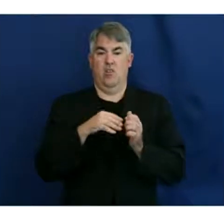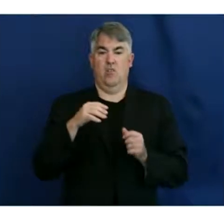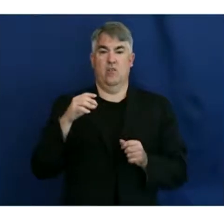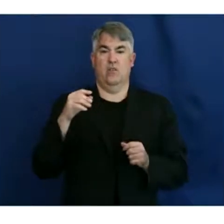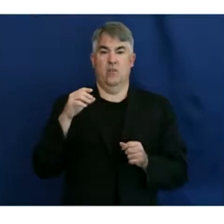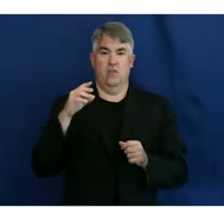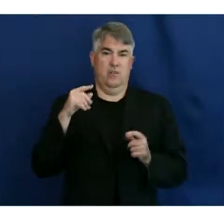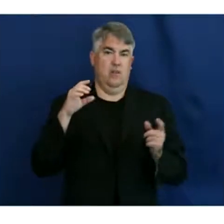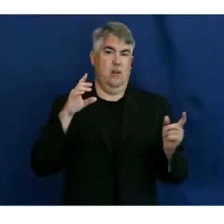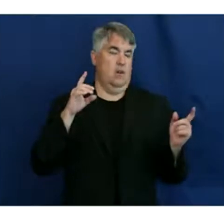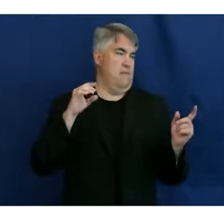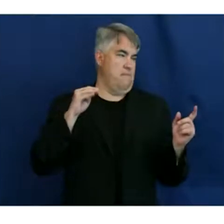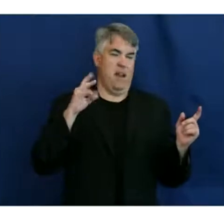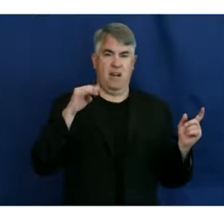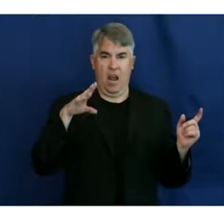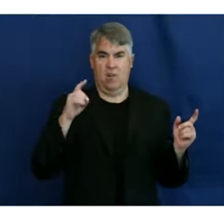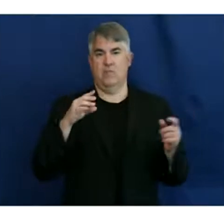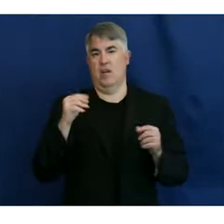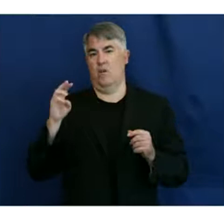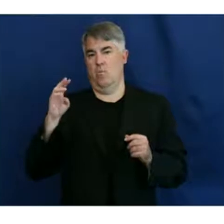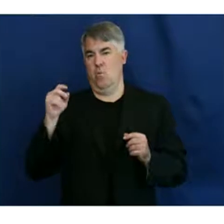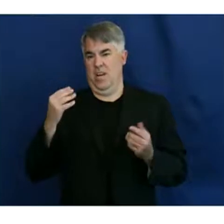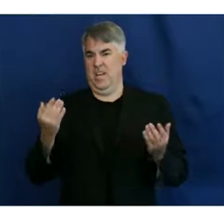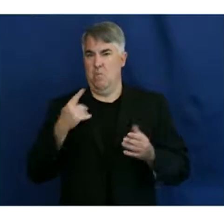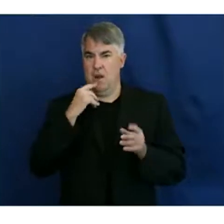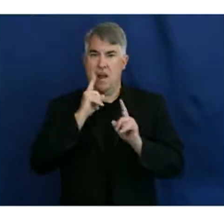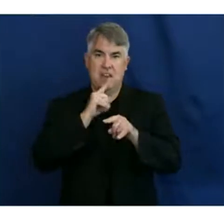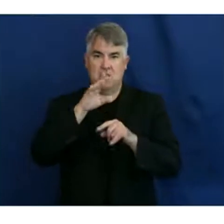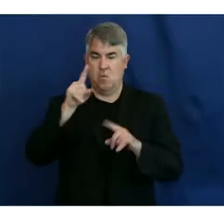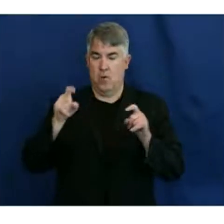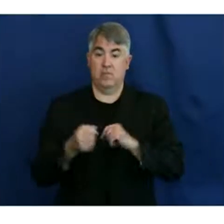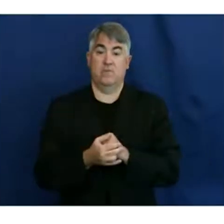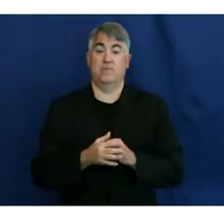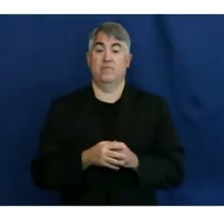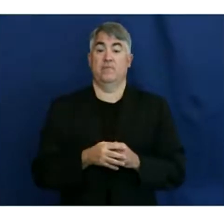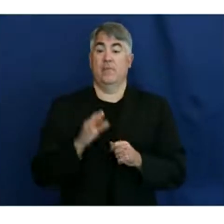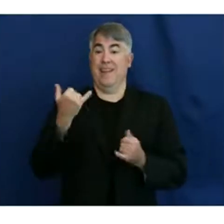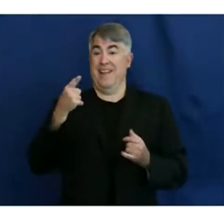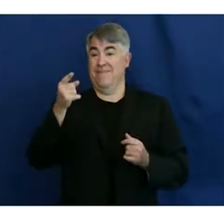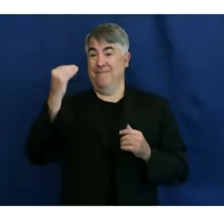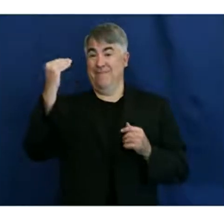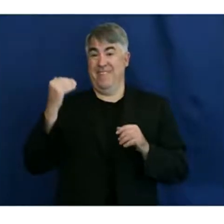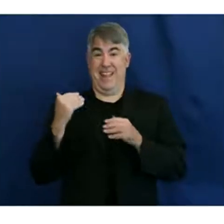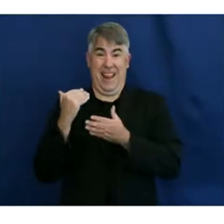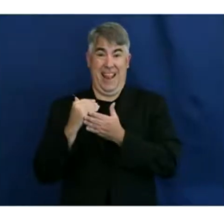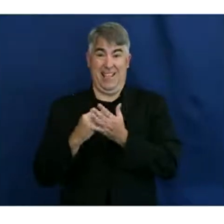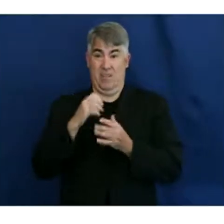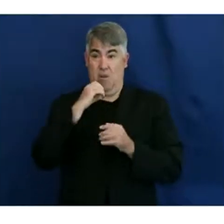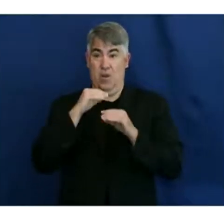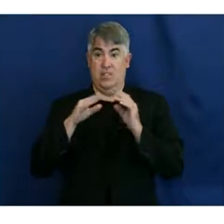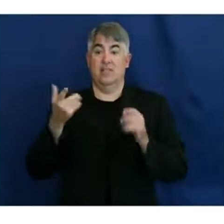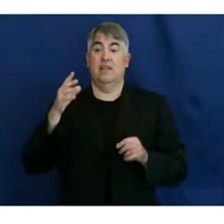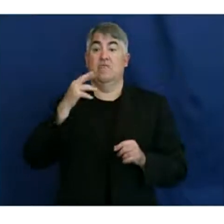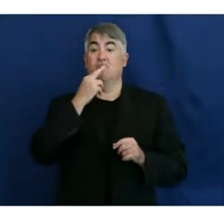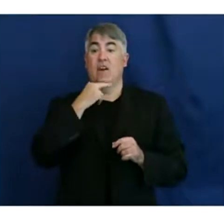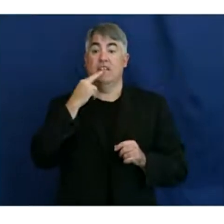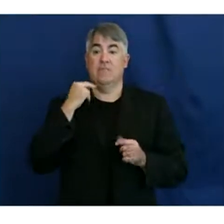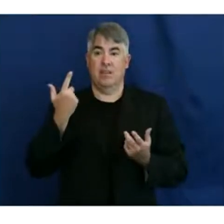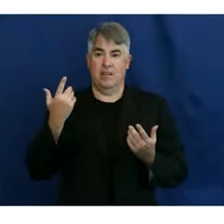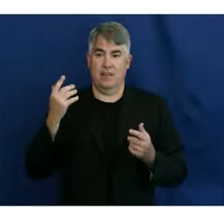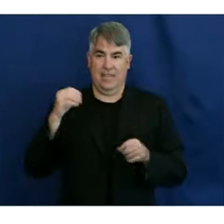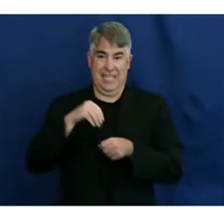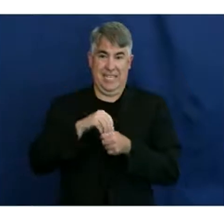questions. These are the primary changes from the red tier. Restaurants can now operate indoors at 50%